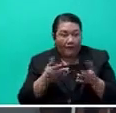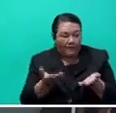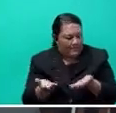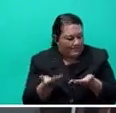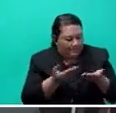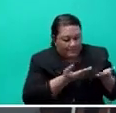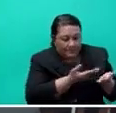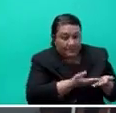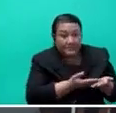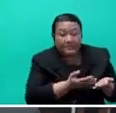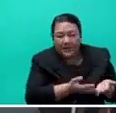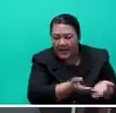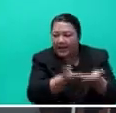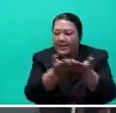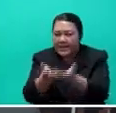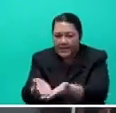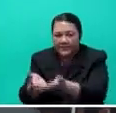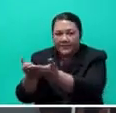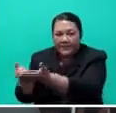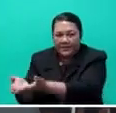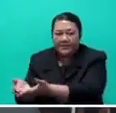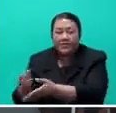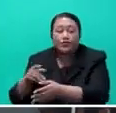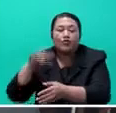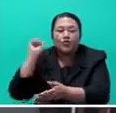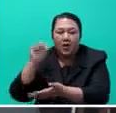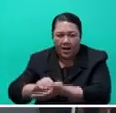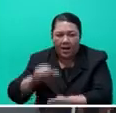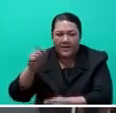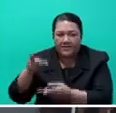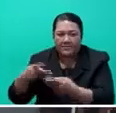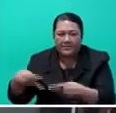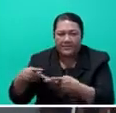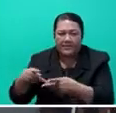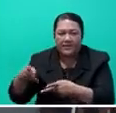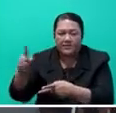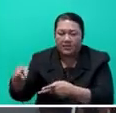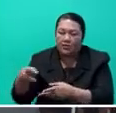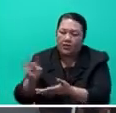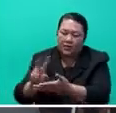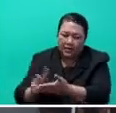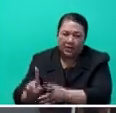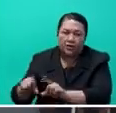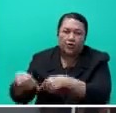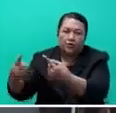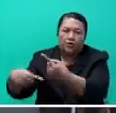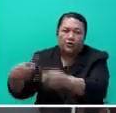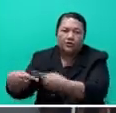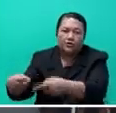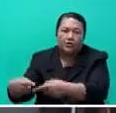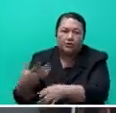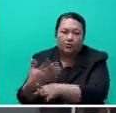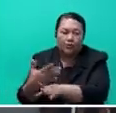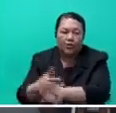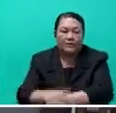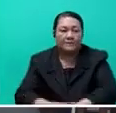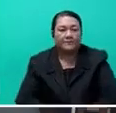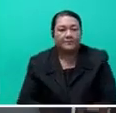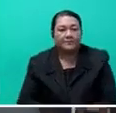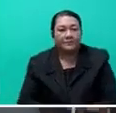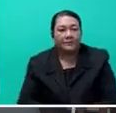domesticating an international treaty. And this will be also, it has bearing in the next motion too, on